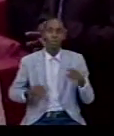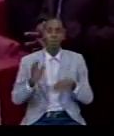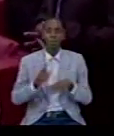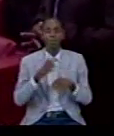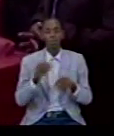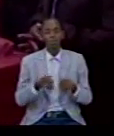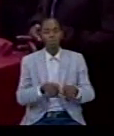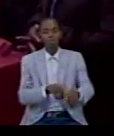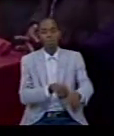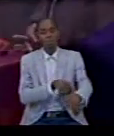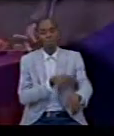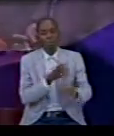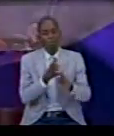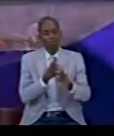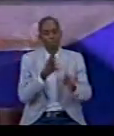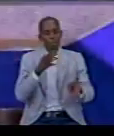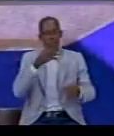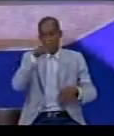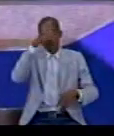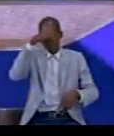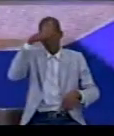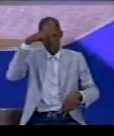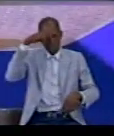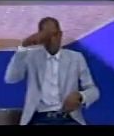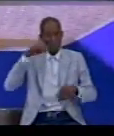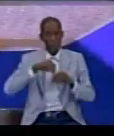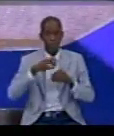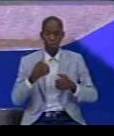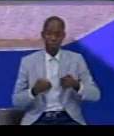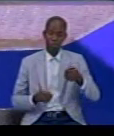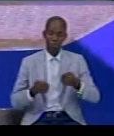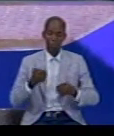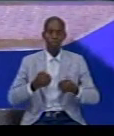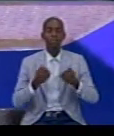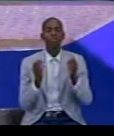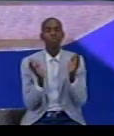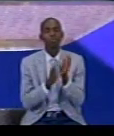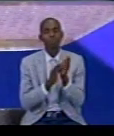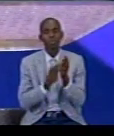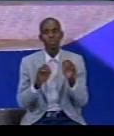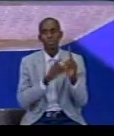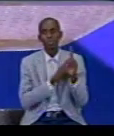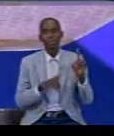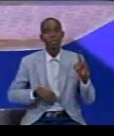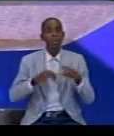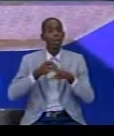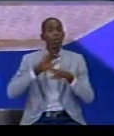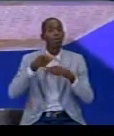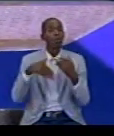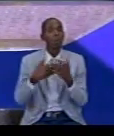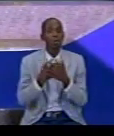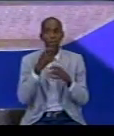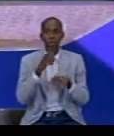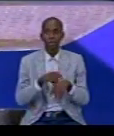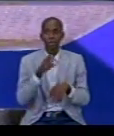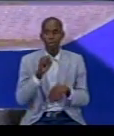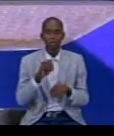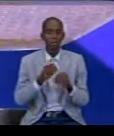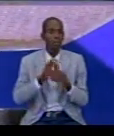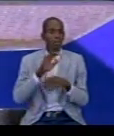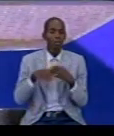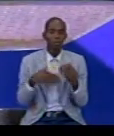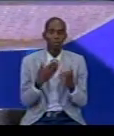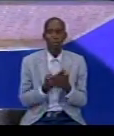queue, sweating in your car, praising the Lord. At all times, in all